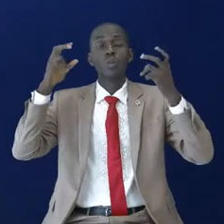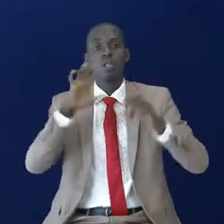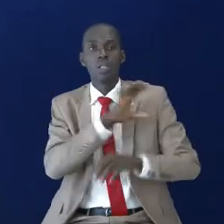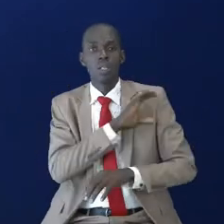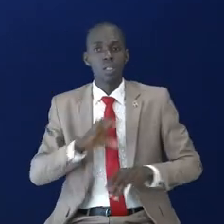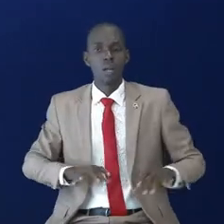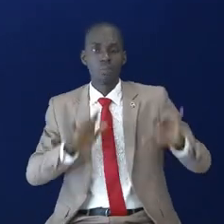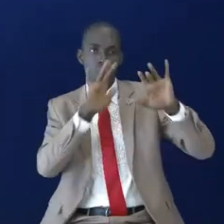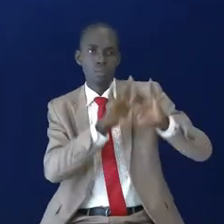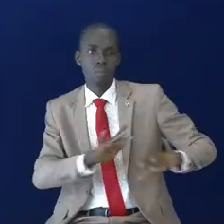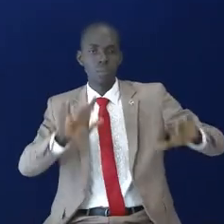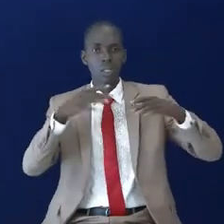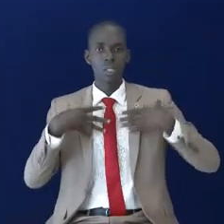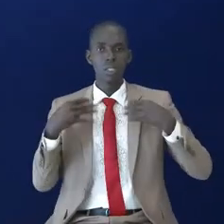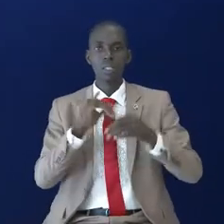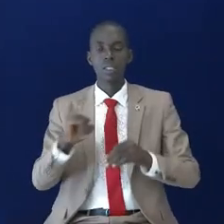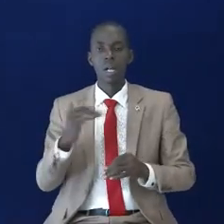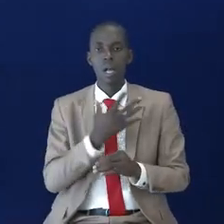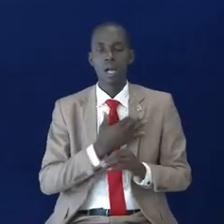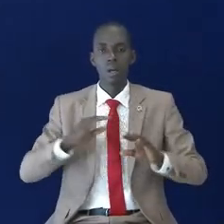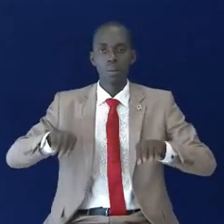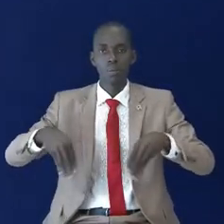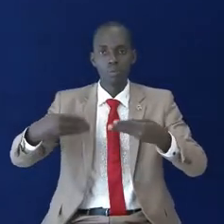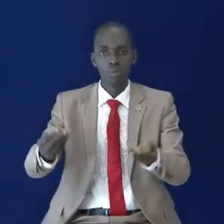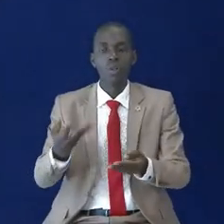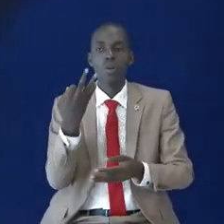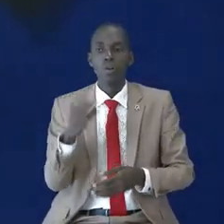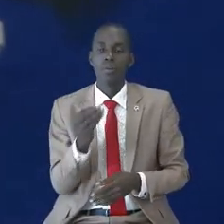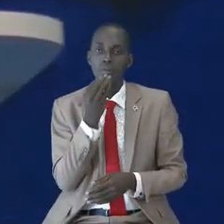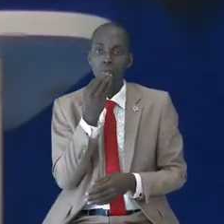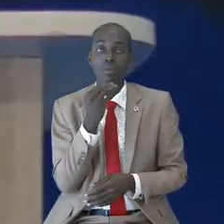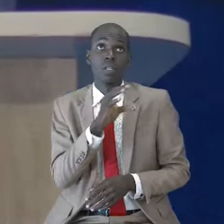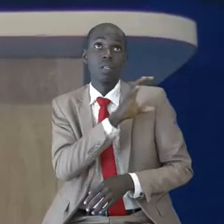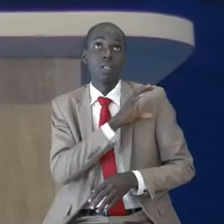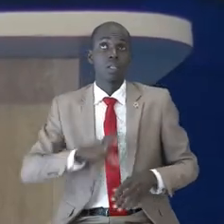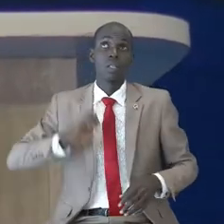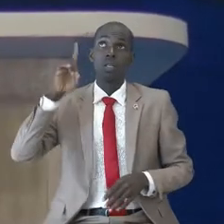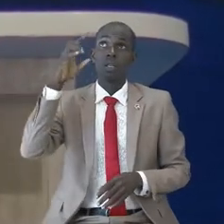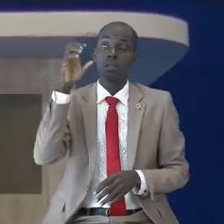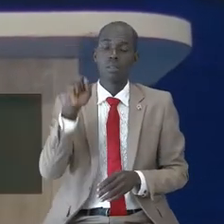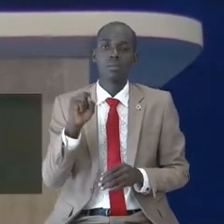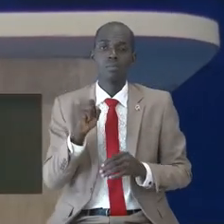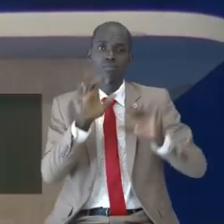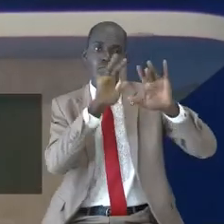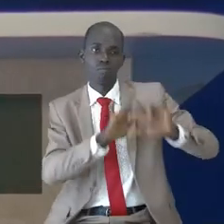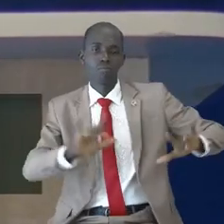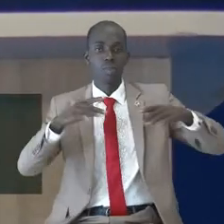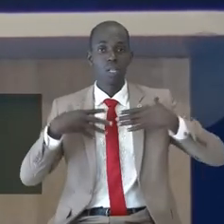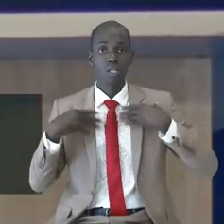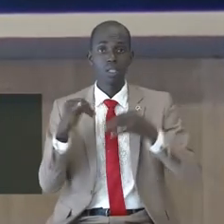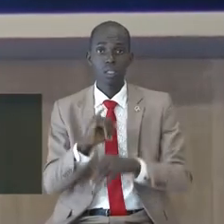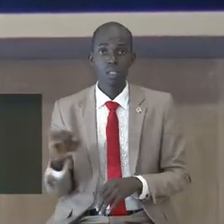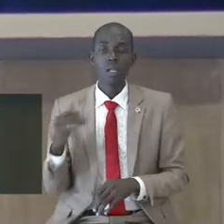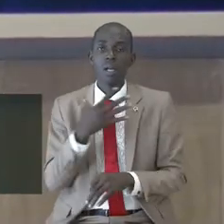compassionate healing and provision of food. Christ's compassionate healing